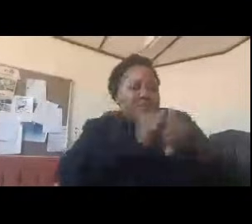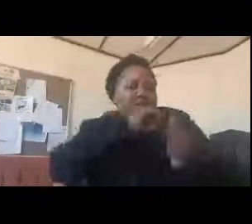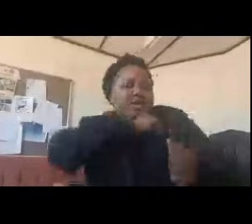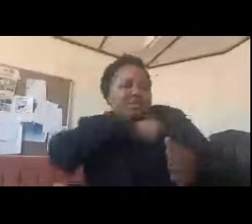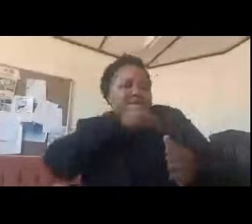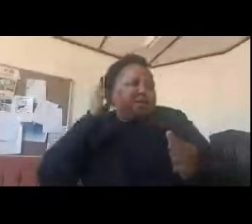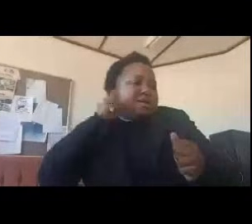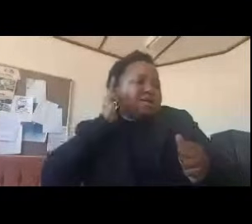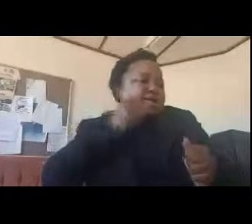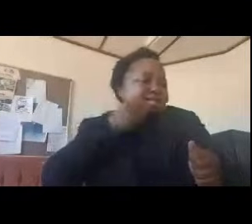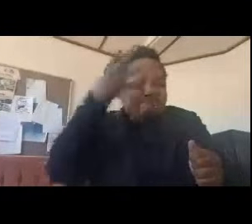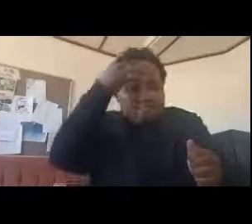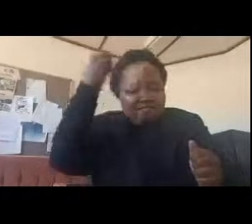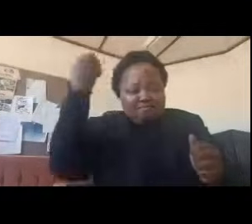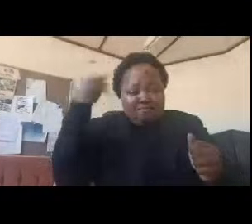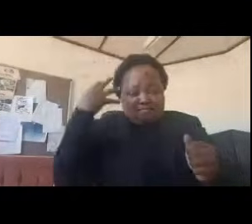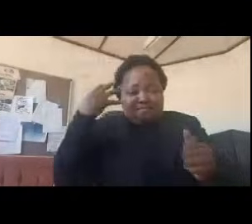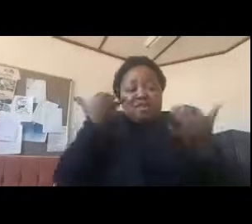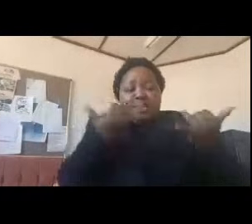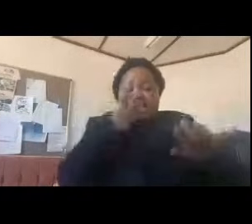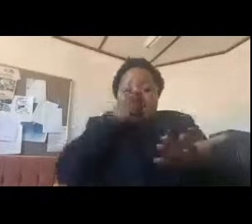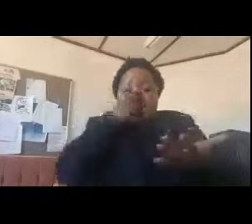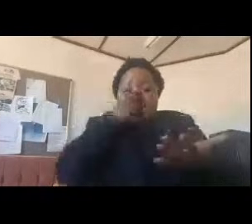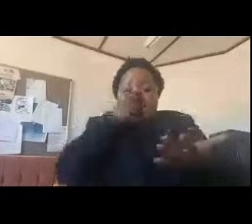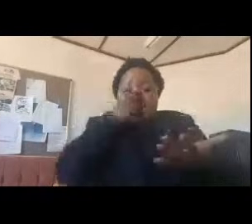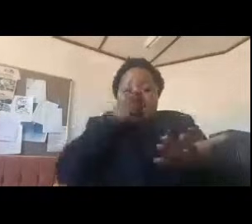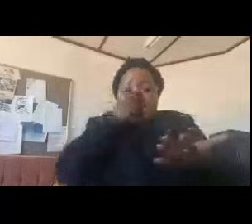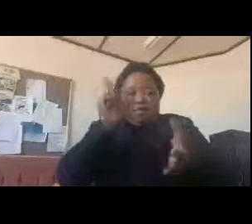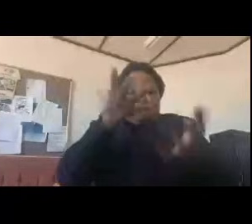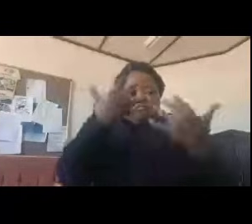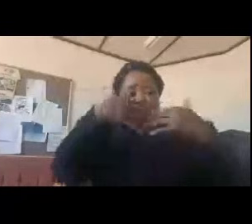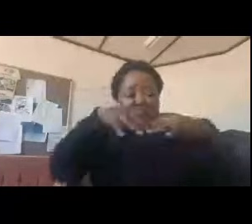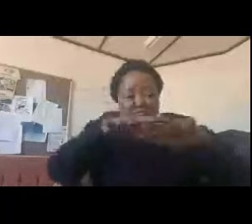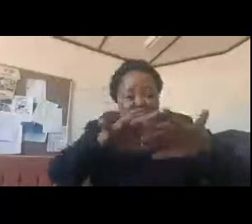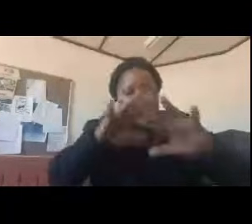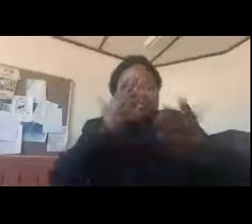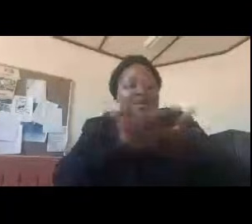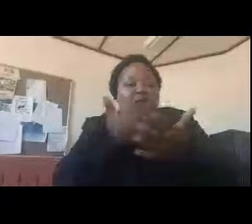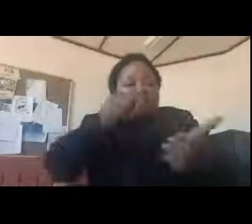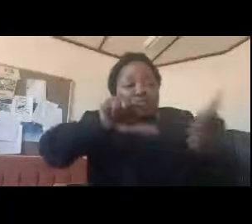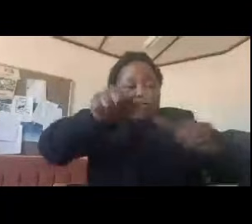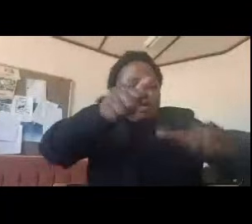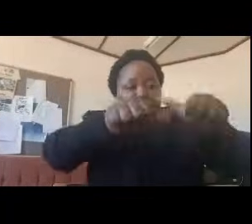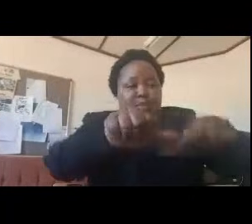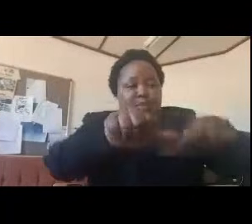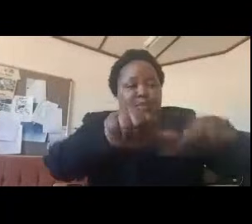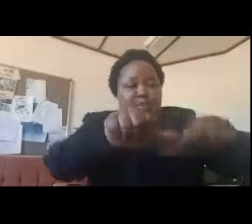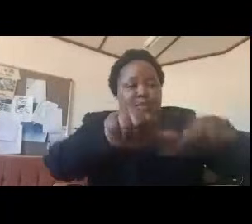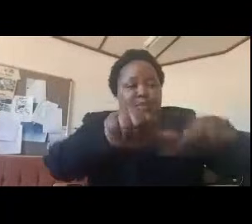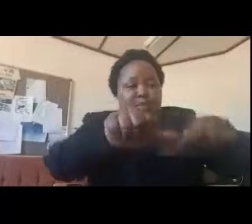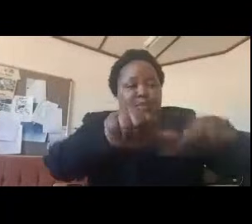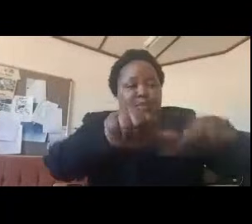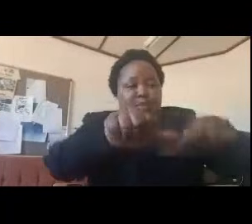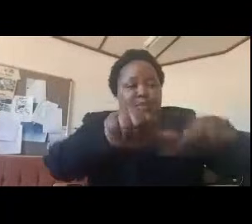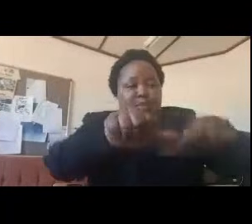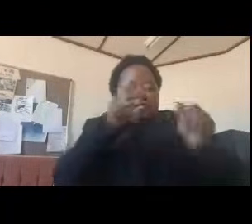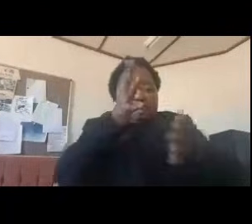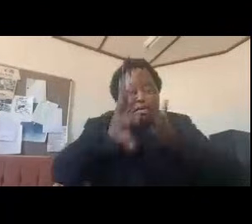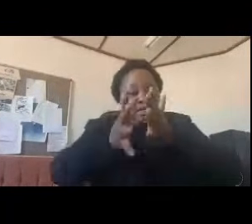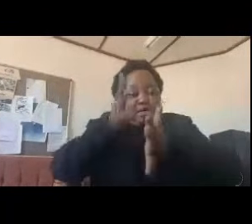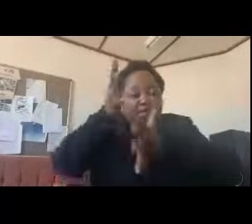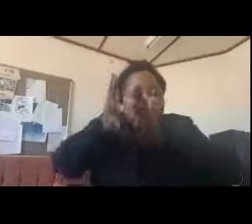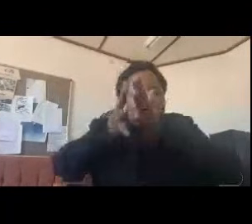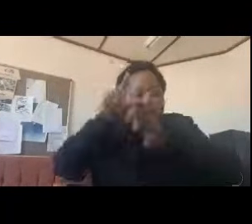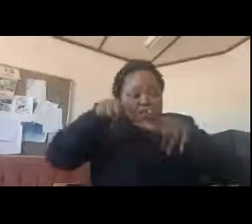also need to be included and participate meaningfully. yes, sign language is very important